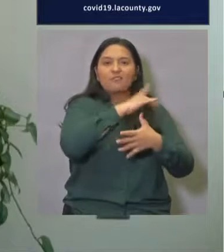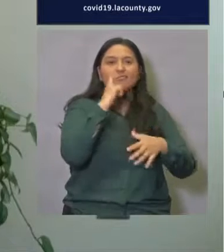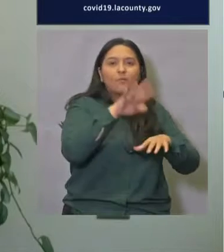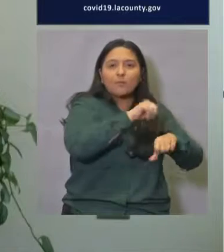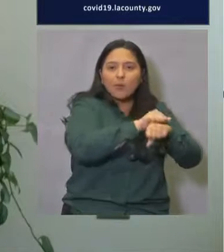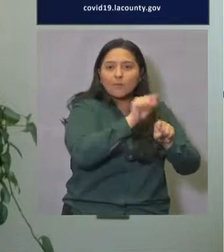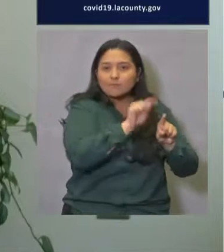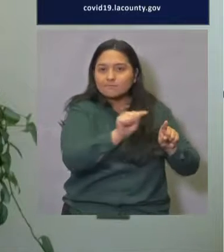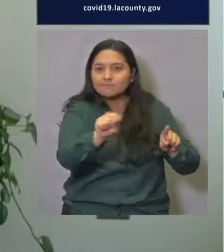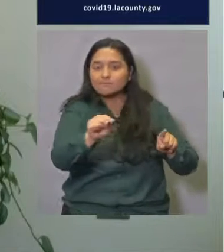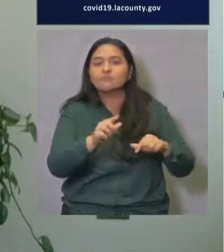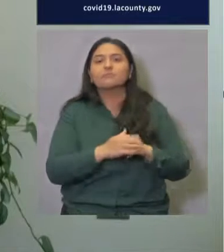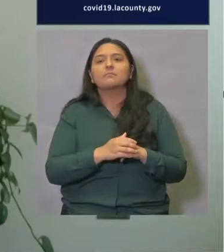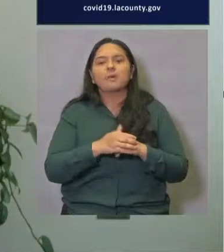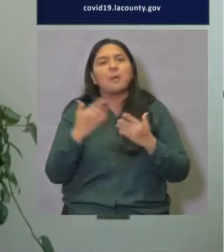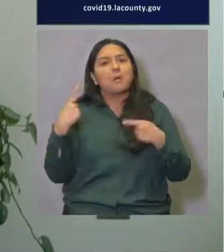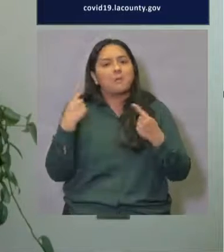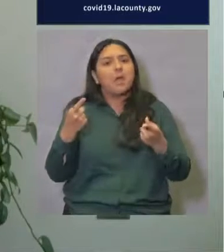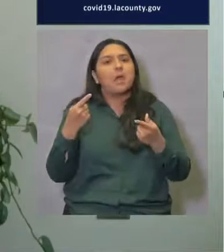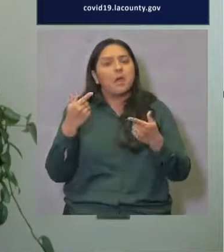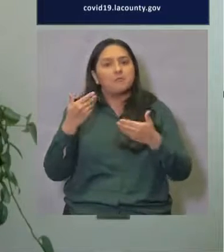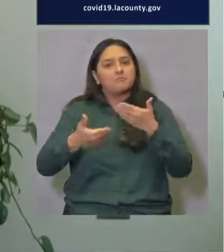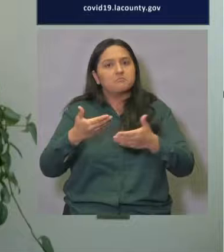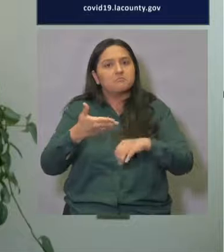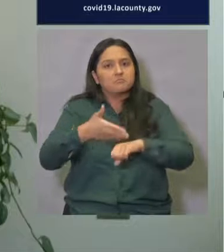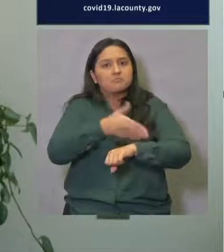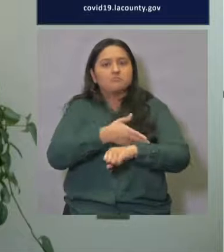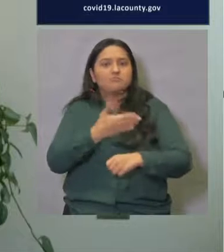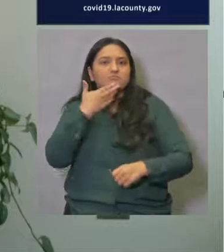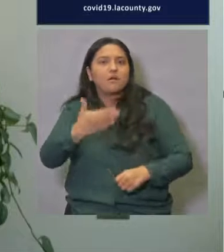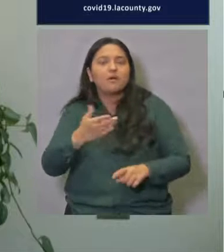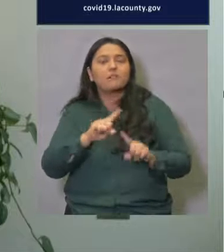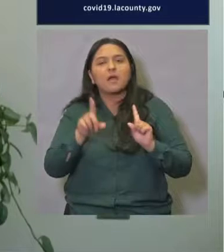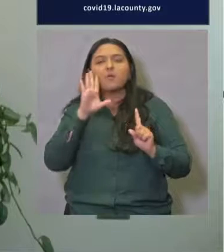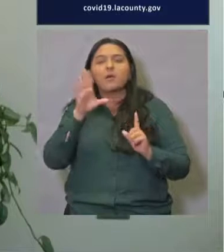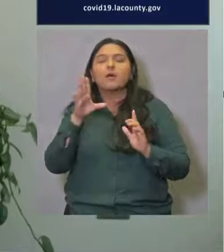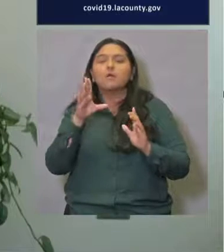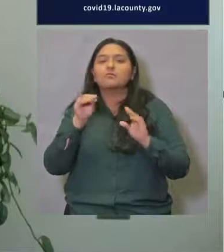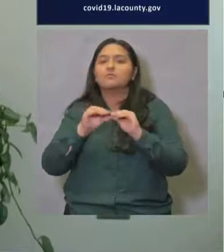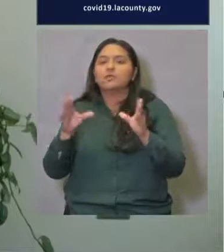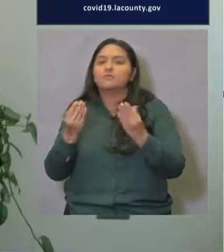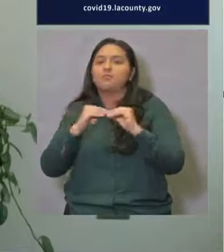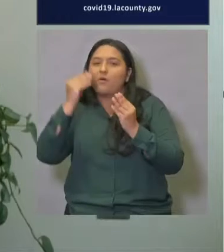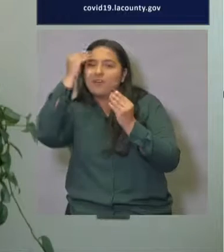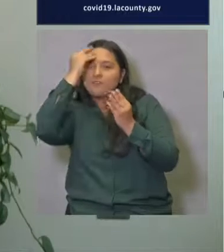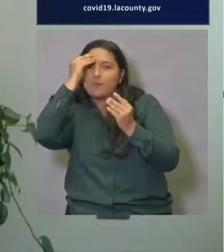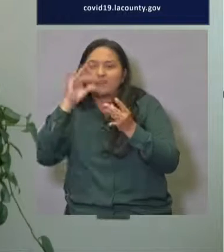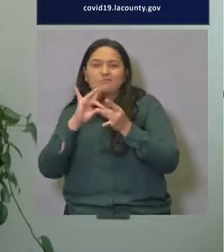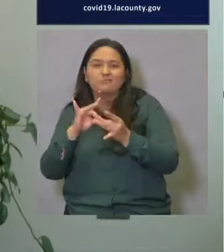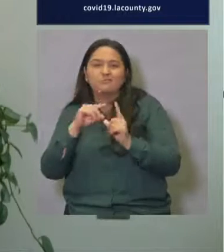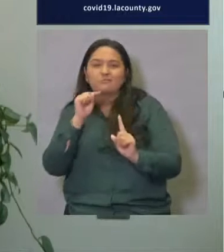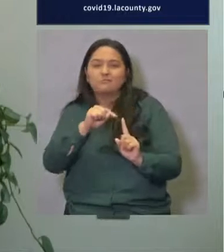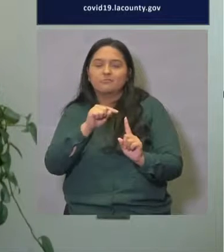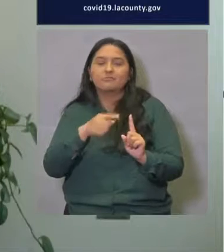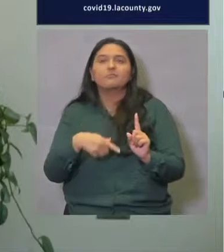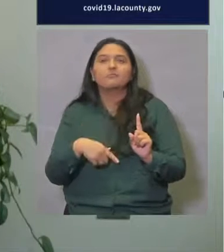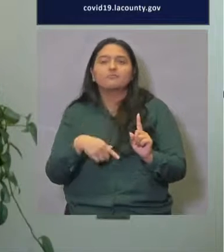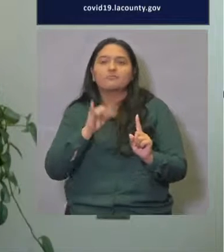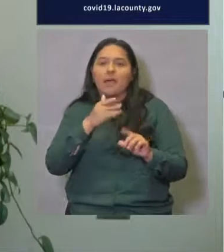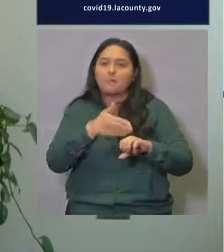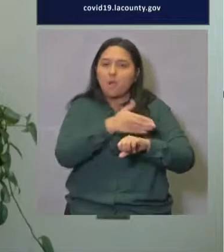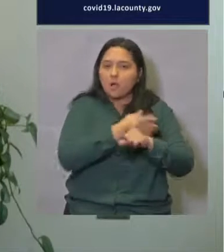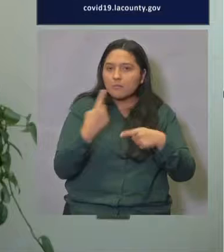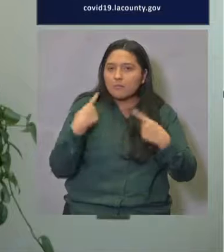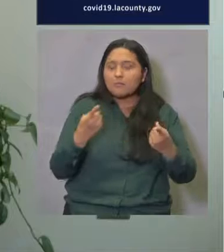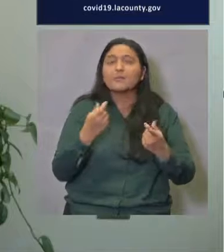data, later on this week that shows the progress we're making there. So yes, I mean, we still have a lot of scarcity. I mean, as I showed